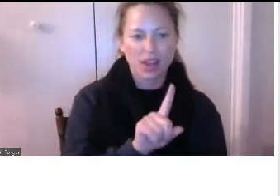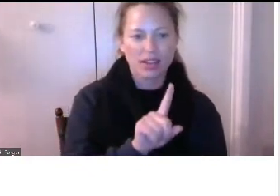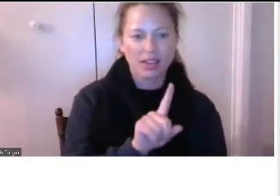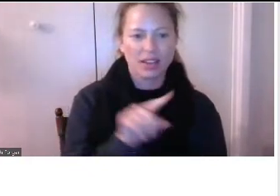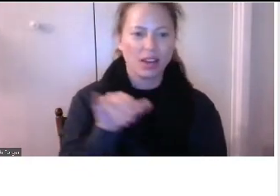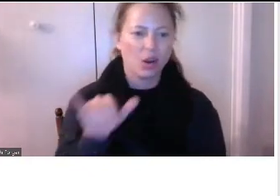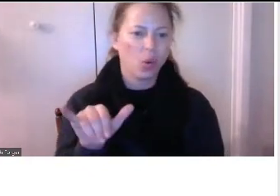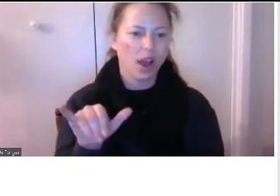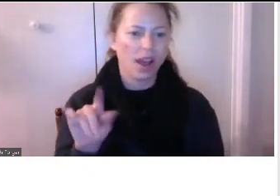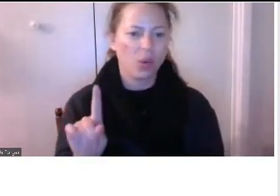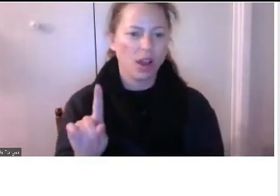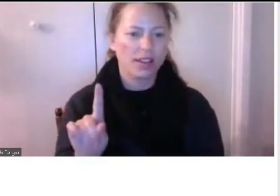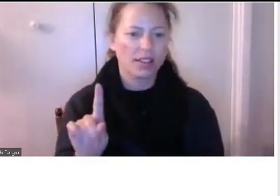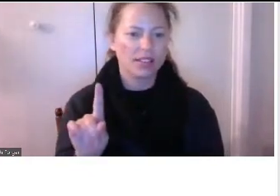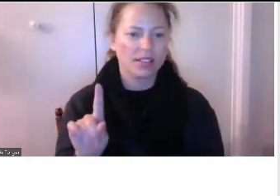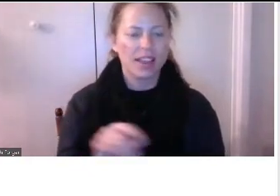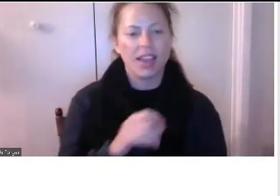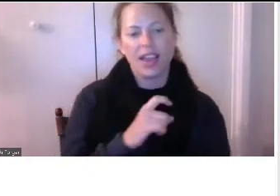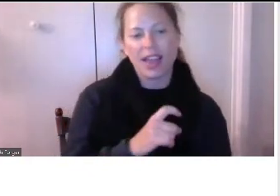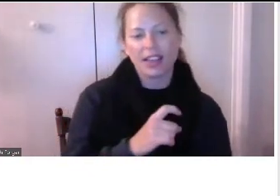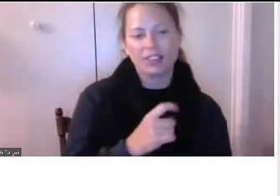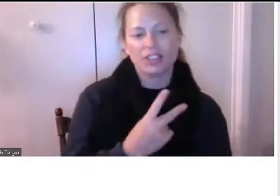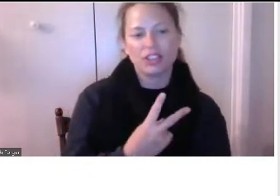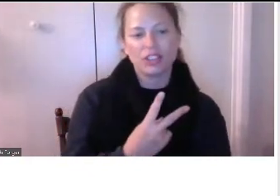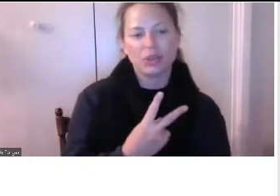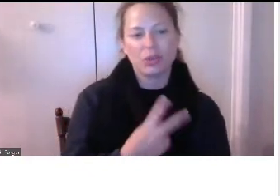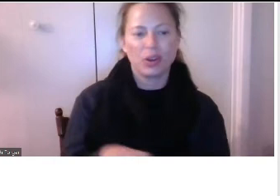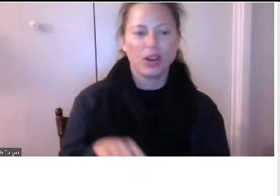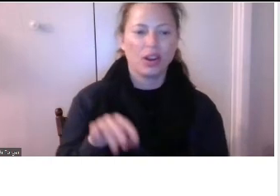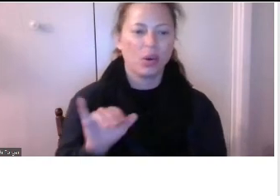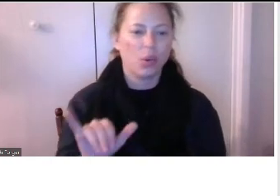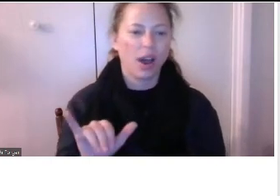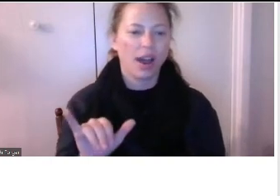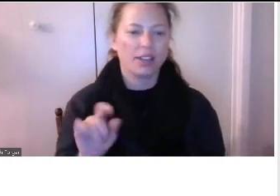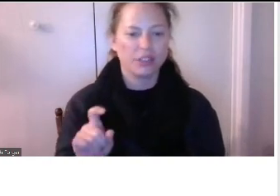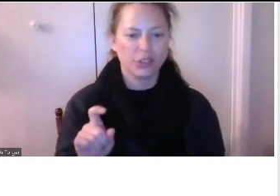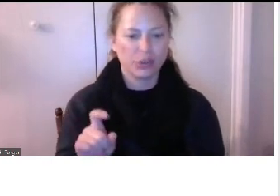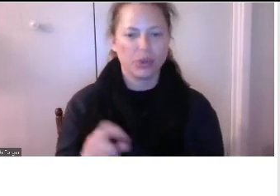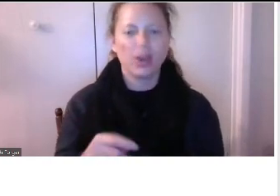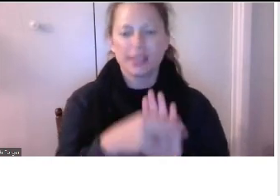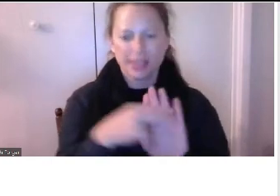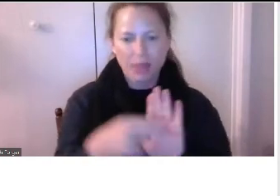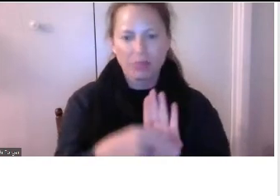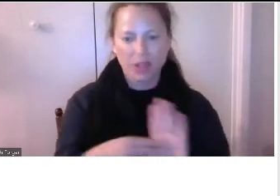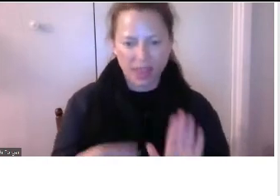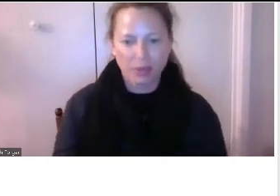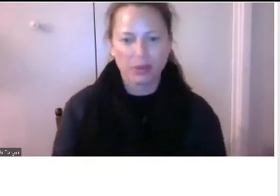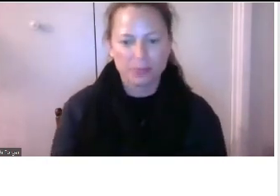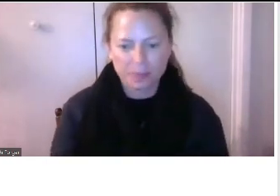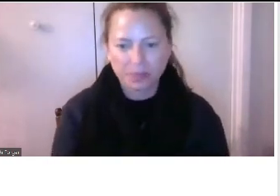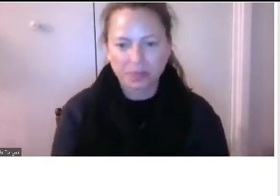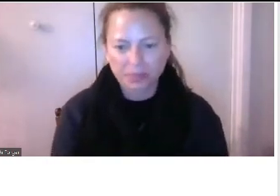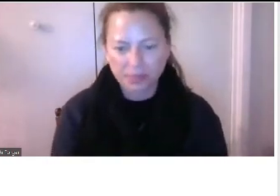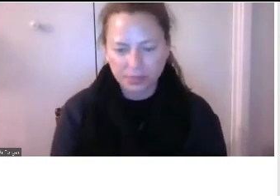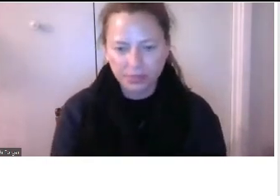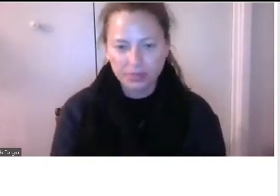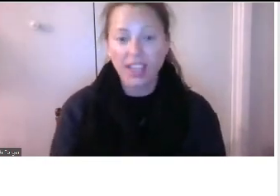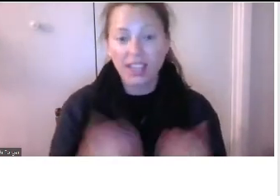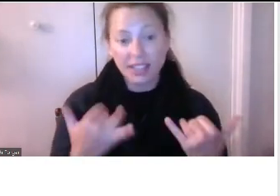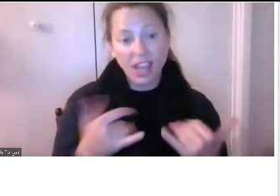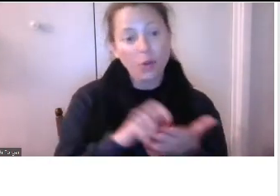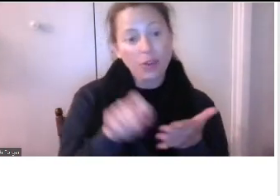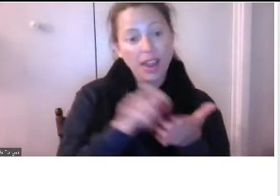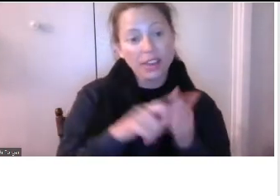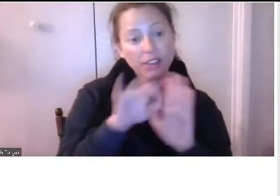y1, x2, y2. Okay. Then let's write our slope formula. M